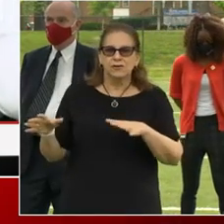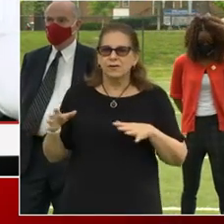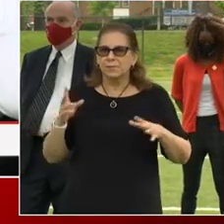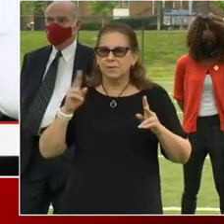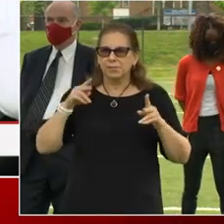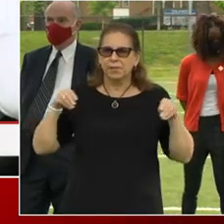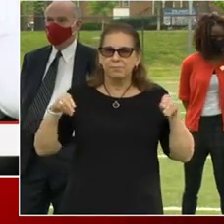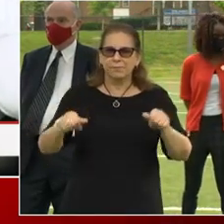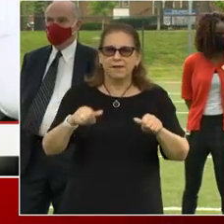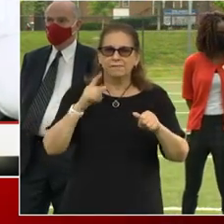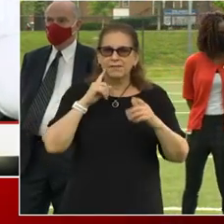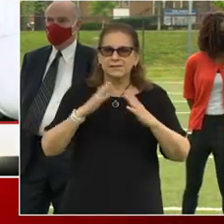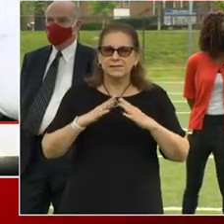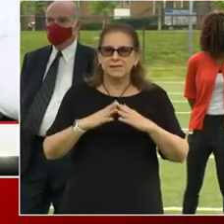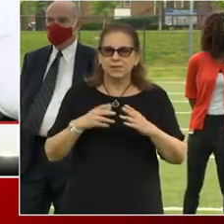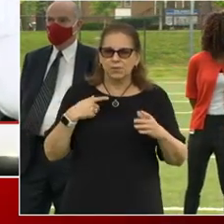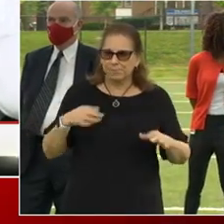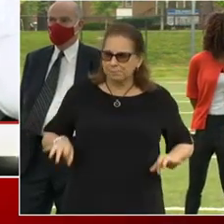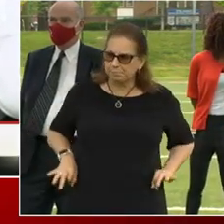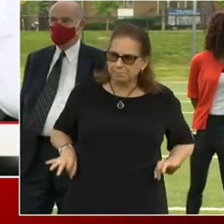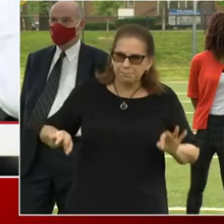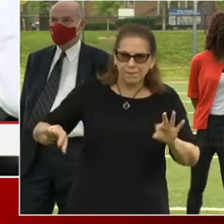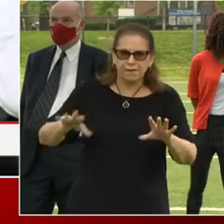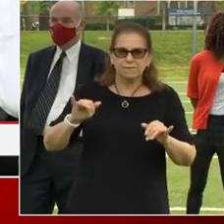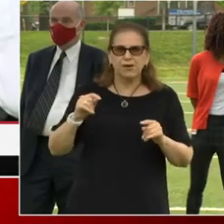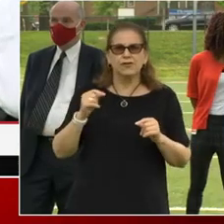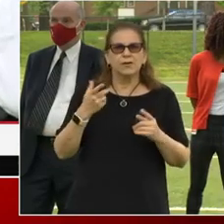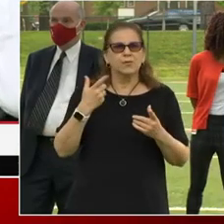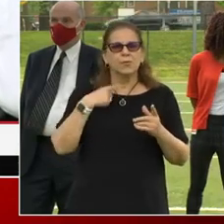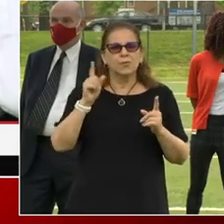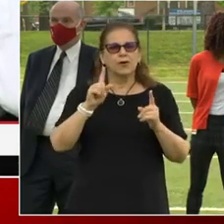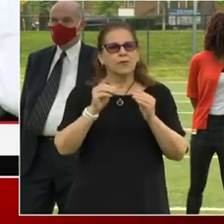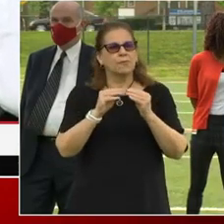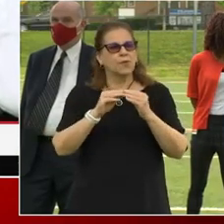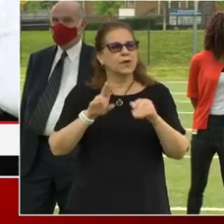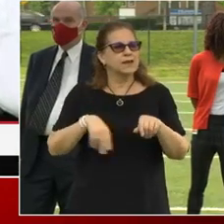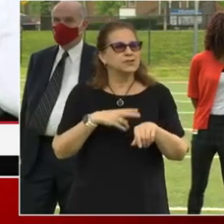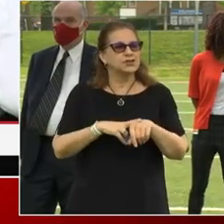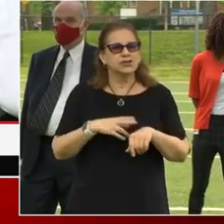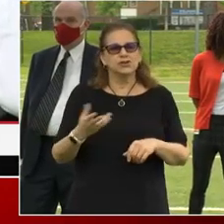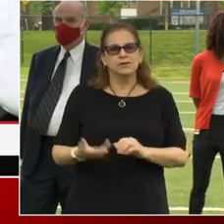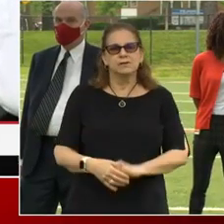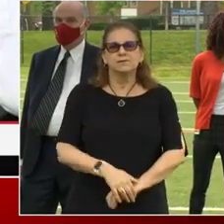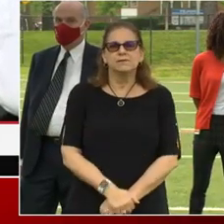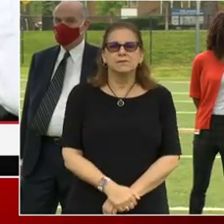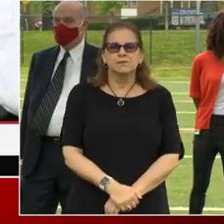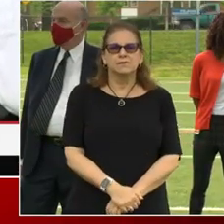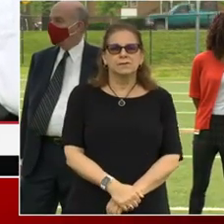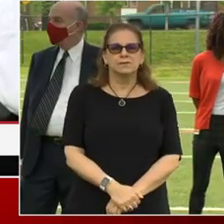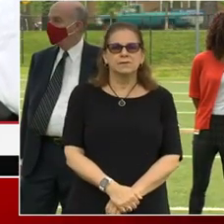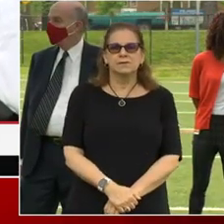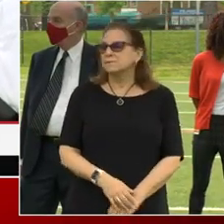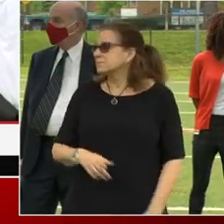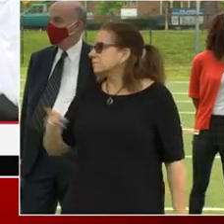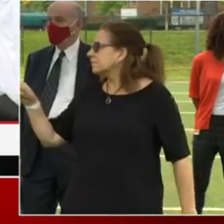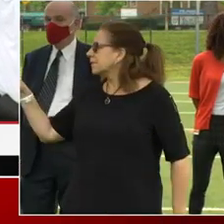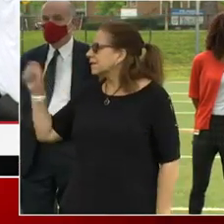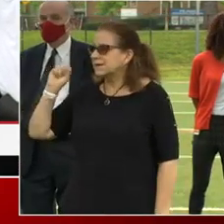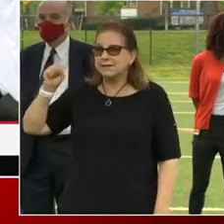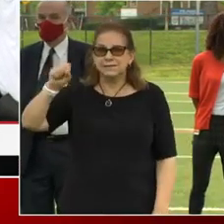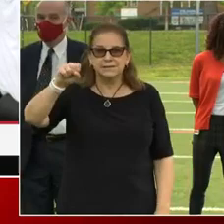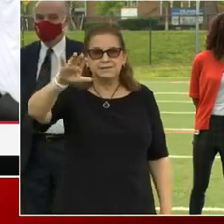and play in the city. Okay, so I couldn't agree with you more, and I know that Delano, our director